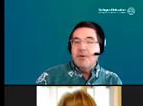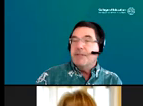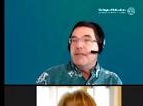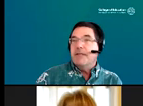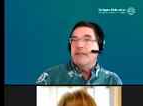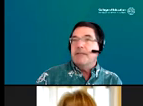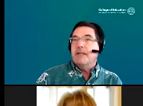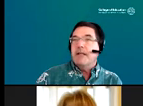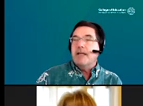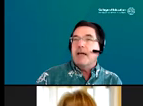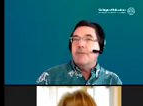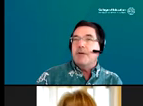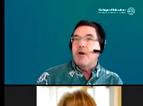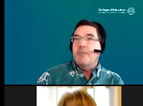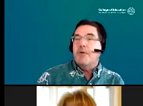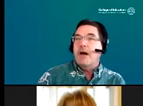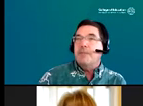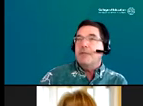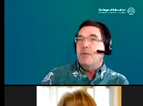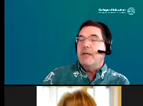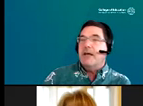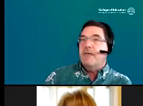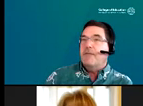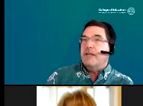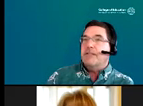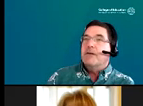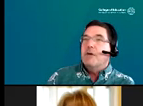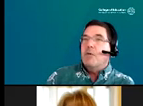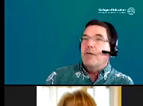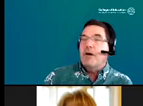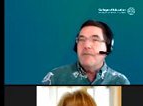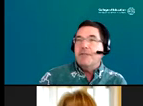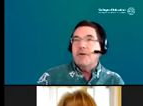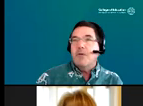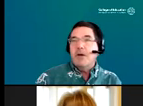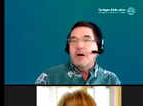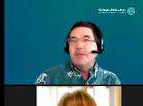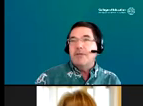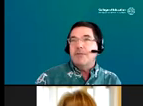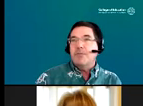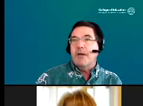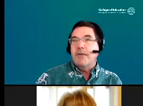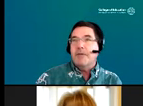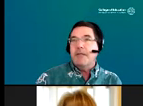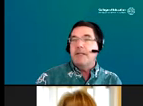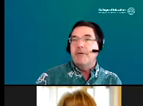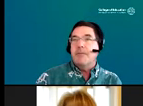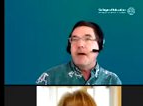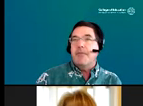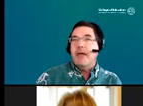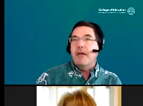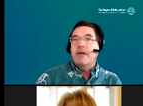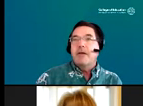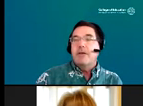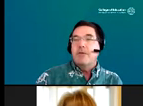an emergency it is. A lot of times there are problems that we cannot fix while the conference is going on. So I just want to be clear